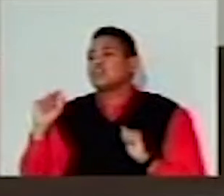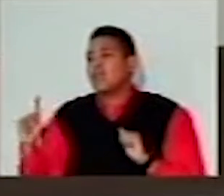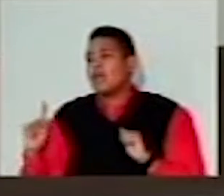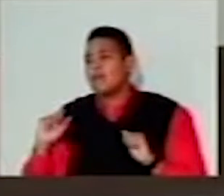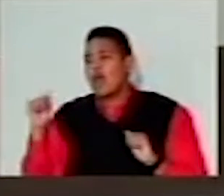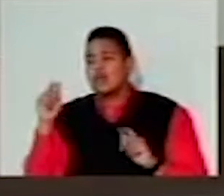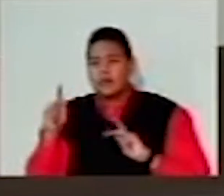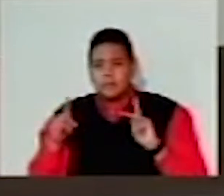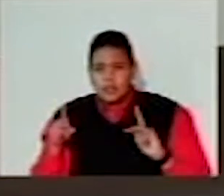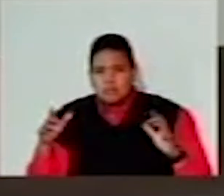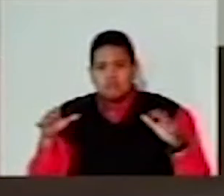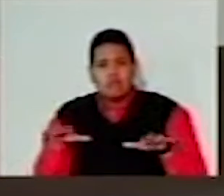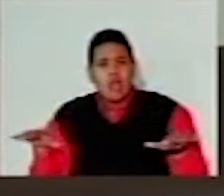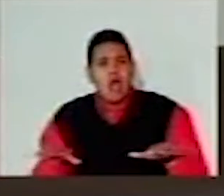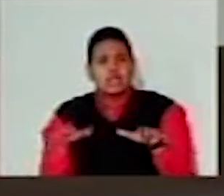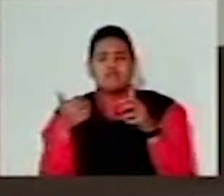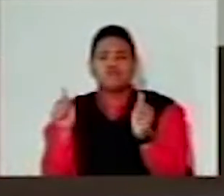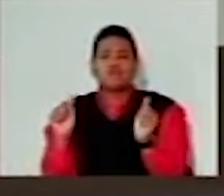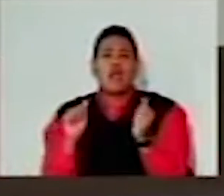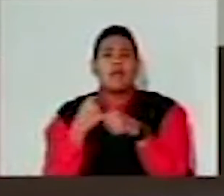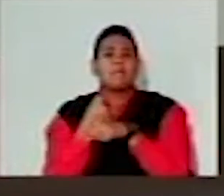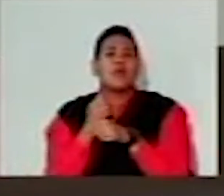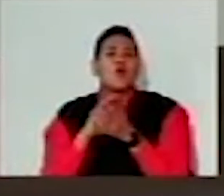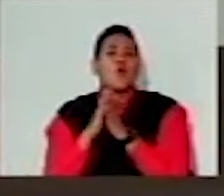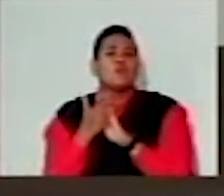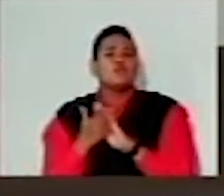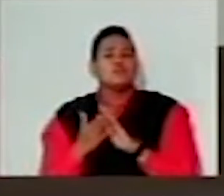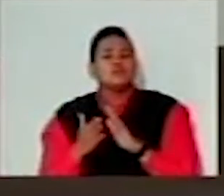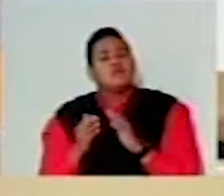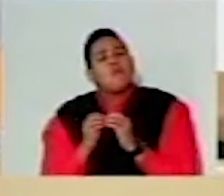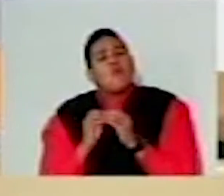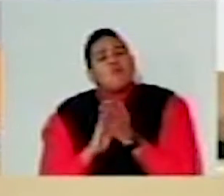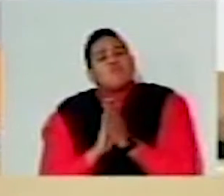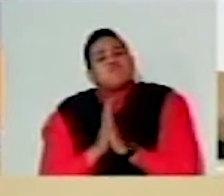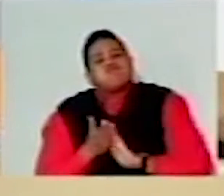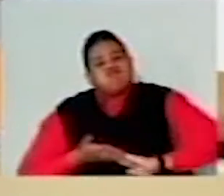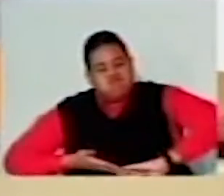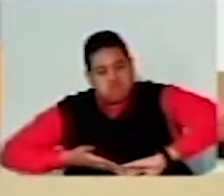other stakeholders and bring the community to peace.